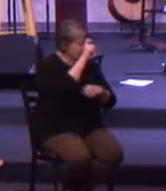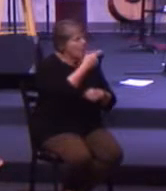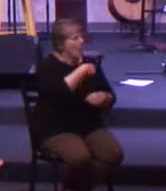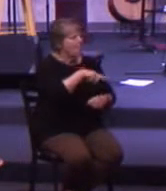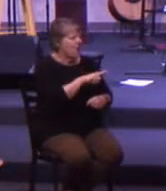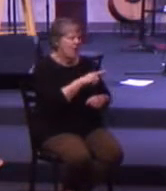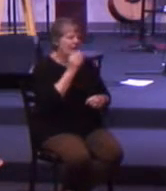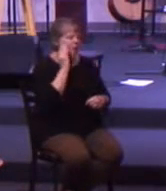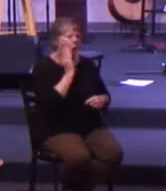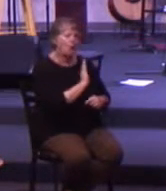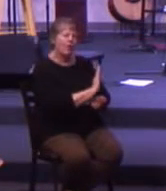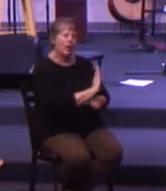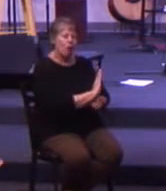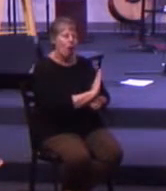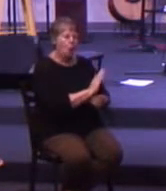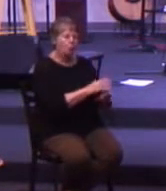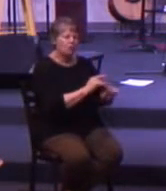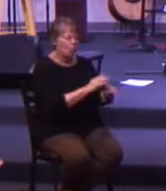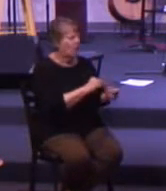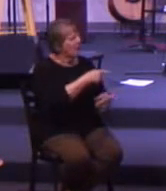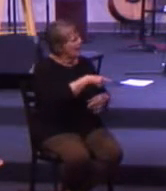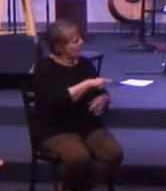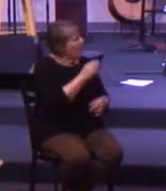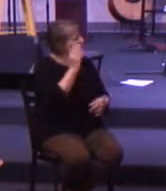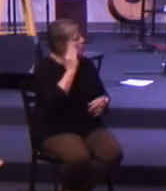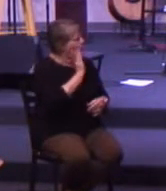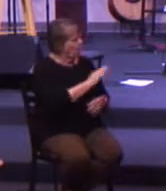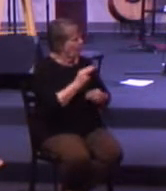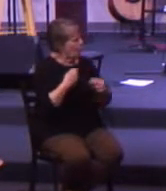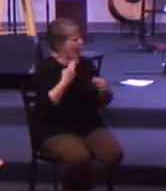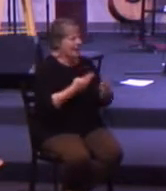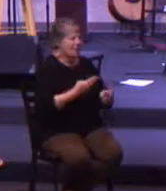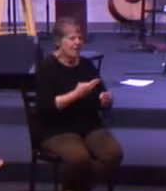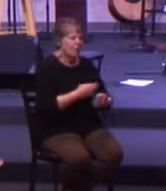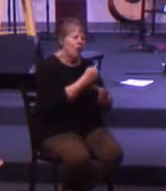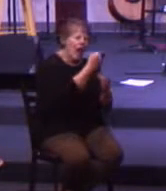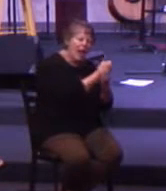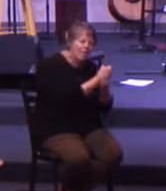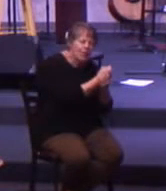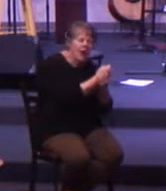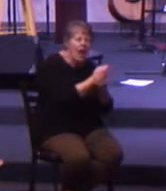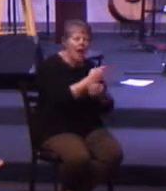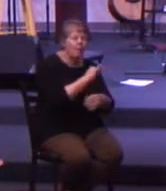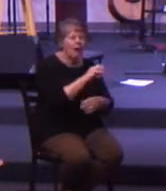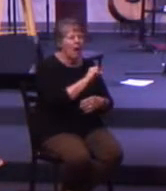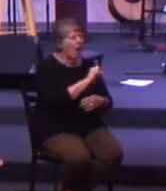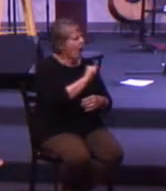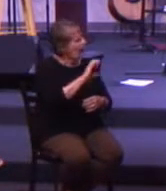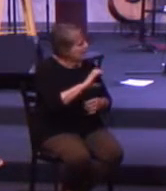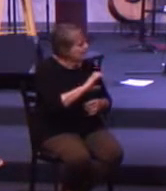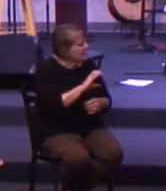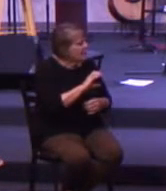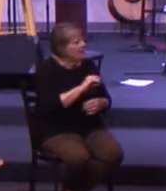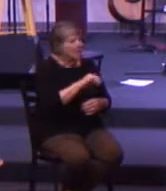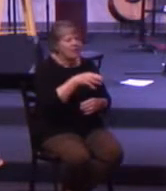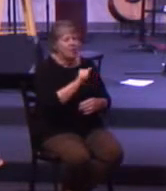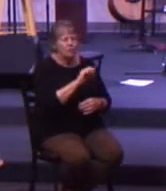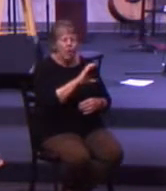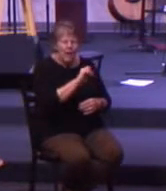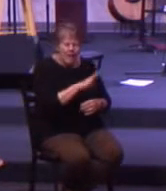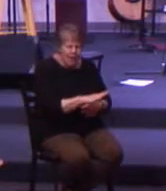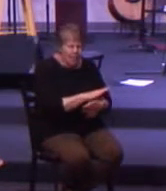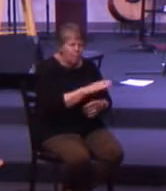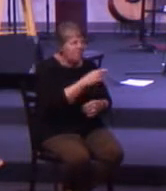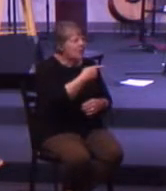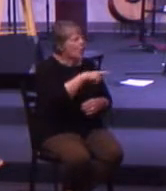like, okay, well, we know that we're the ancestors of Abraham, Isaac, and Joseph. Read the book of Genesis for that. We know, or Abraham, Isaac, and Jacob. And then we